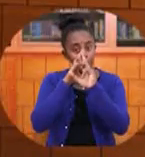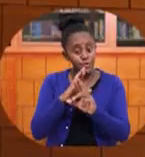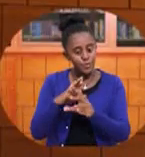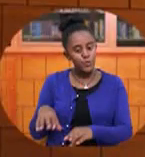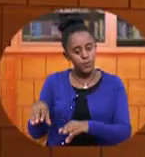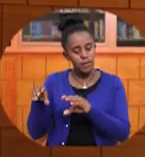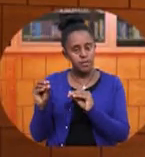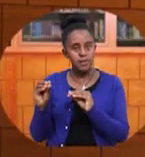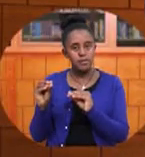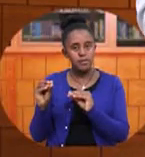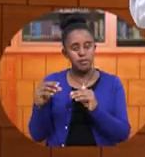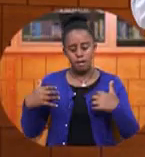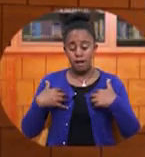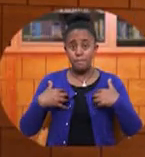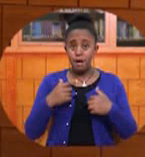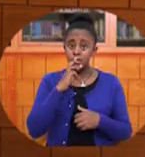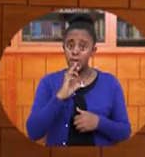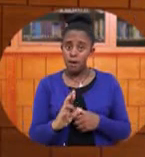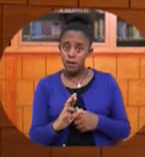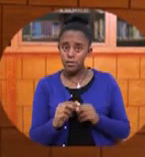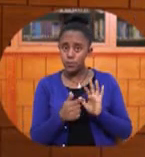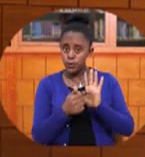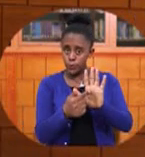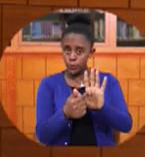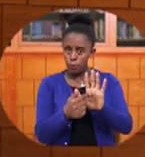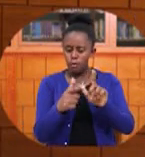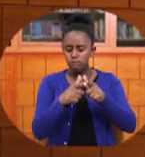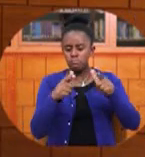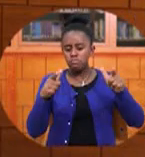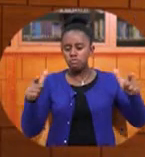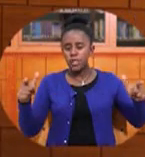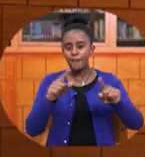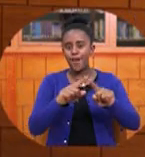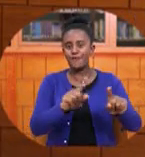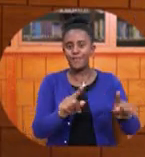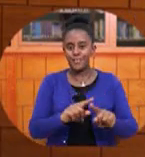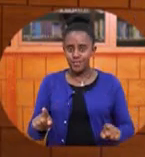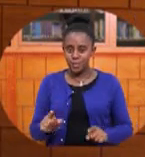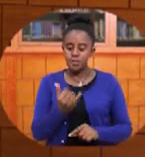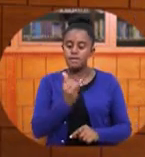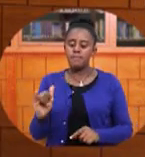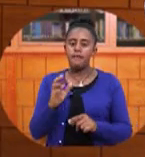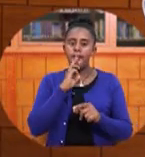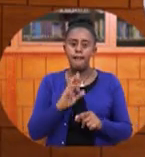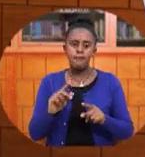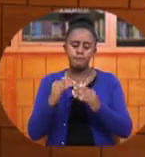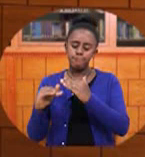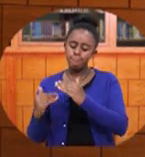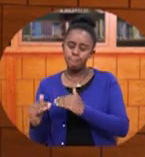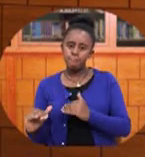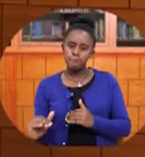Dear students, animals show big diversities. They are differ in